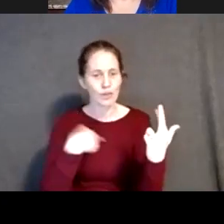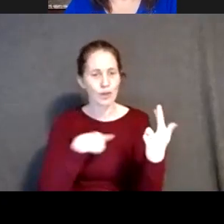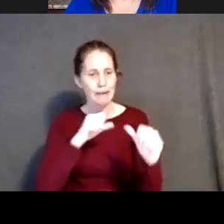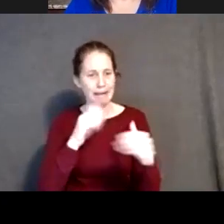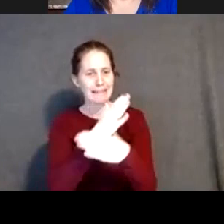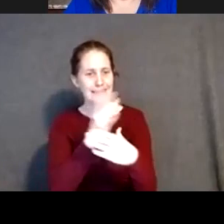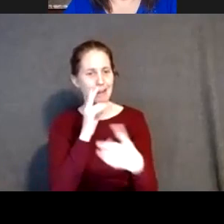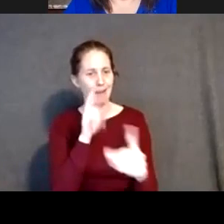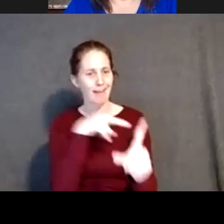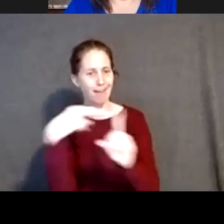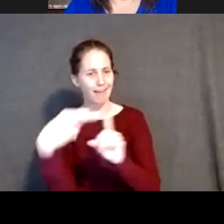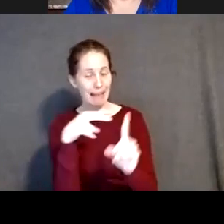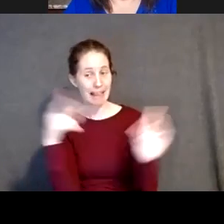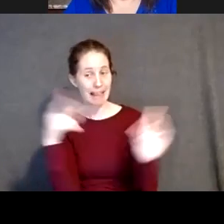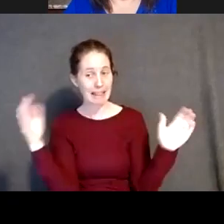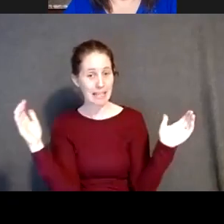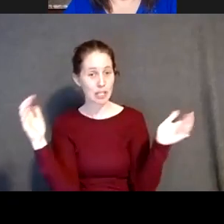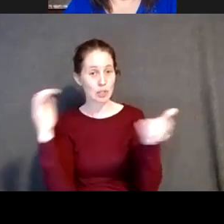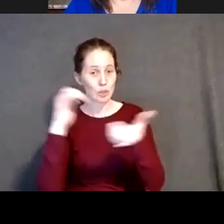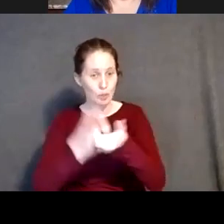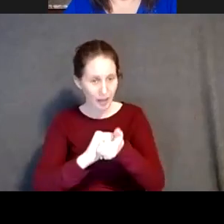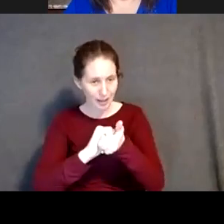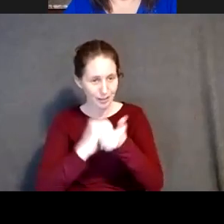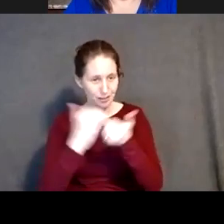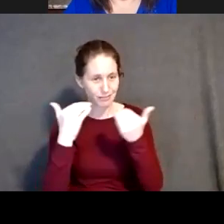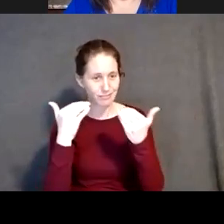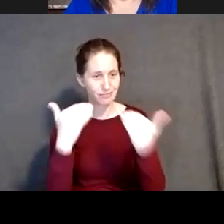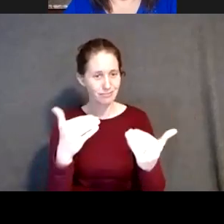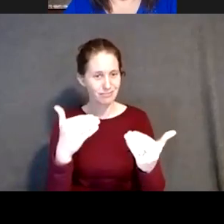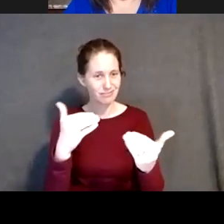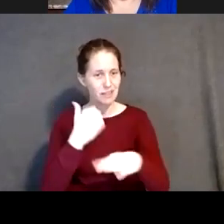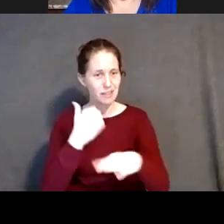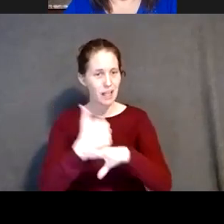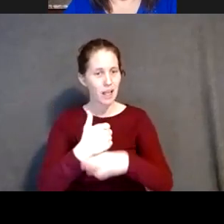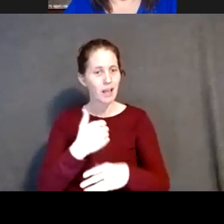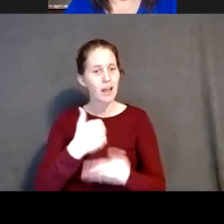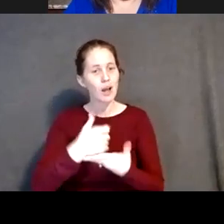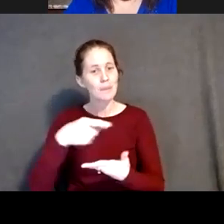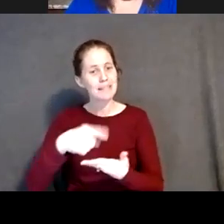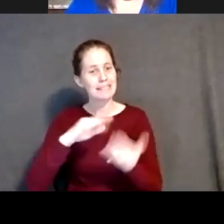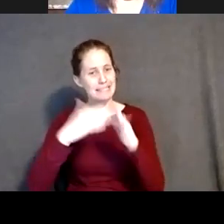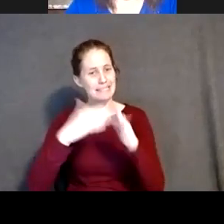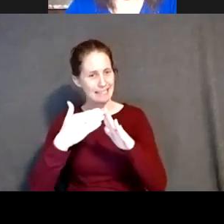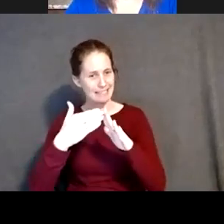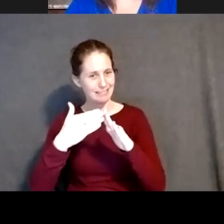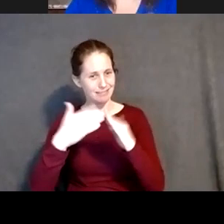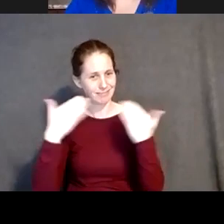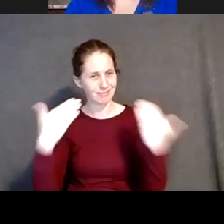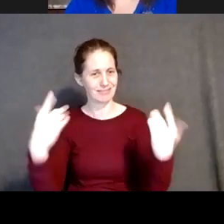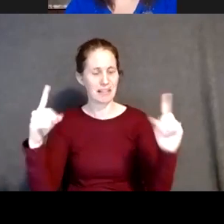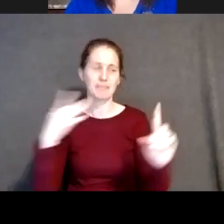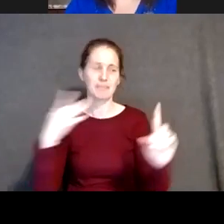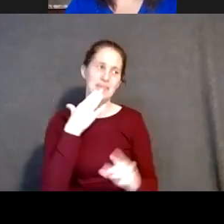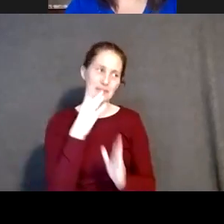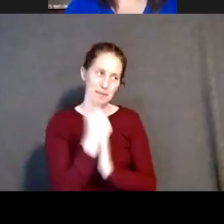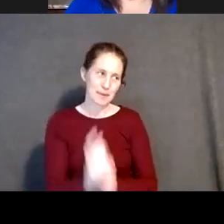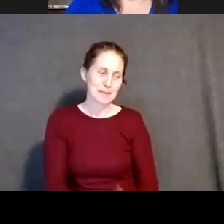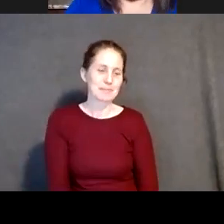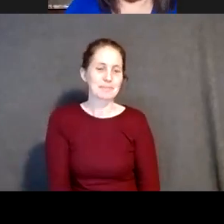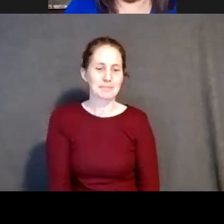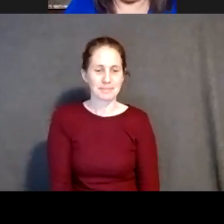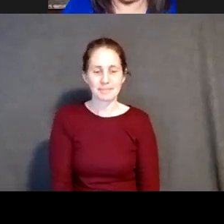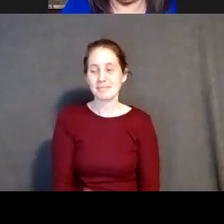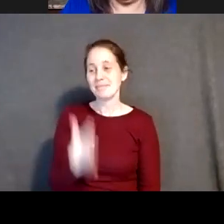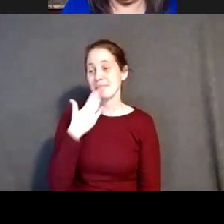perspective, and together we can make this city a city for all. Thank you for this moment. Thank you, Reverend.